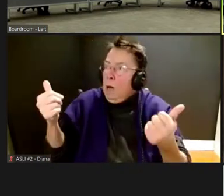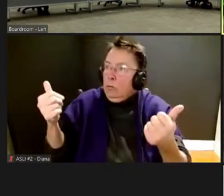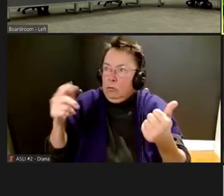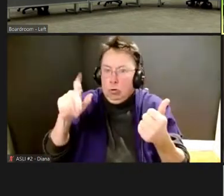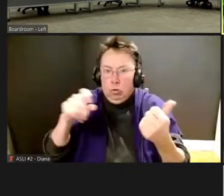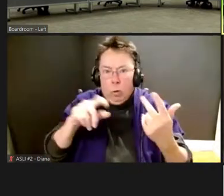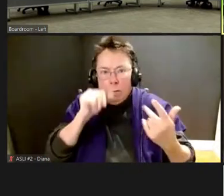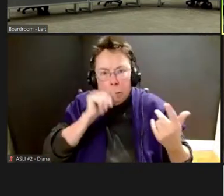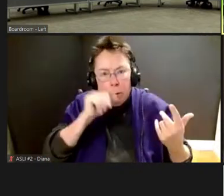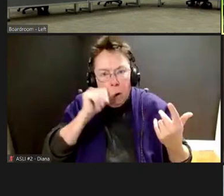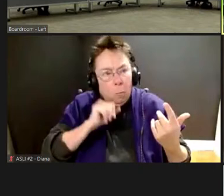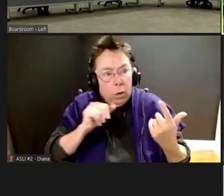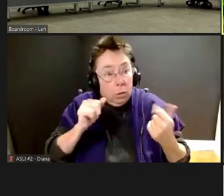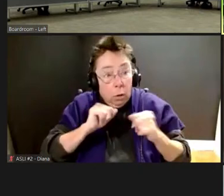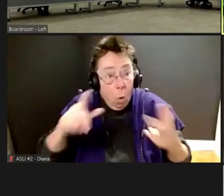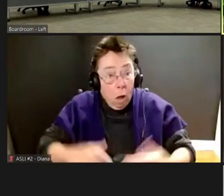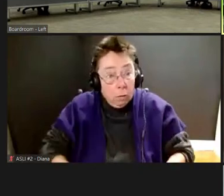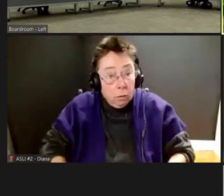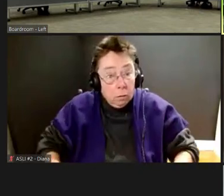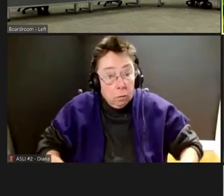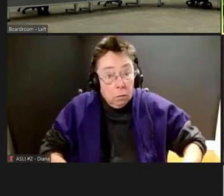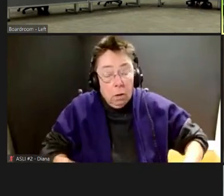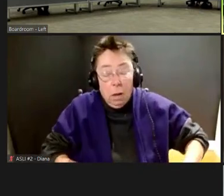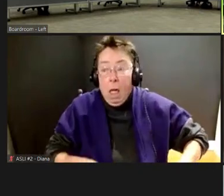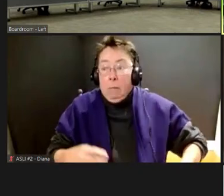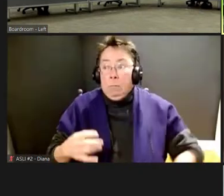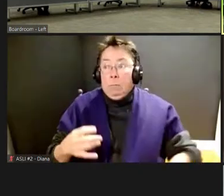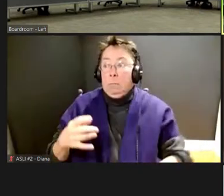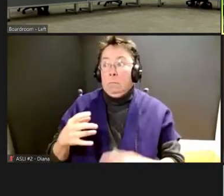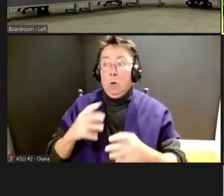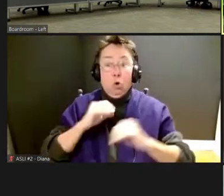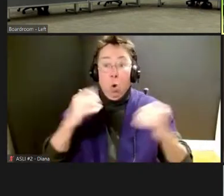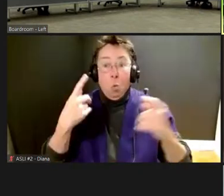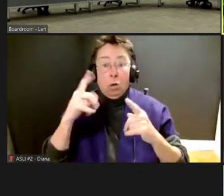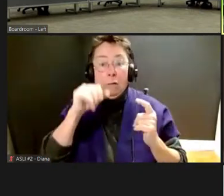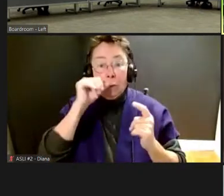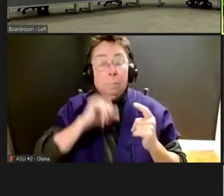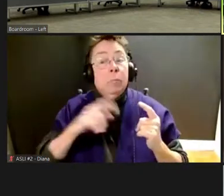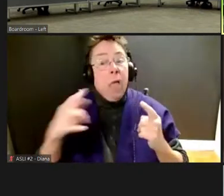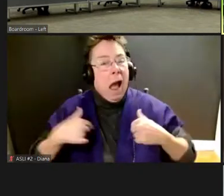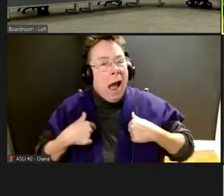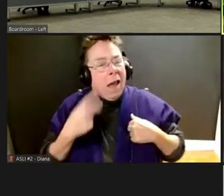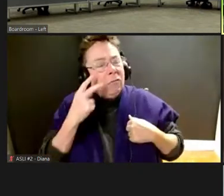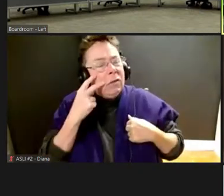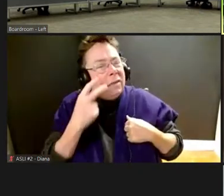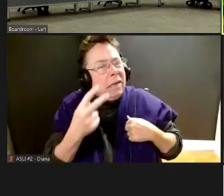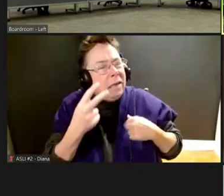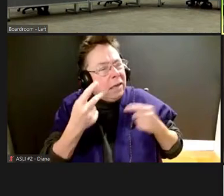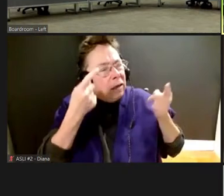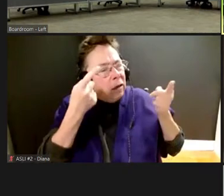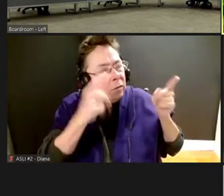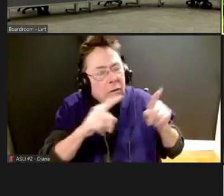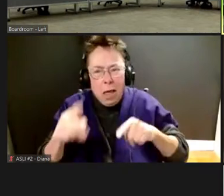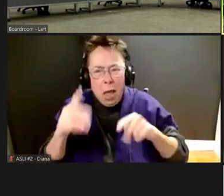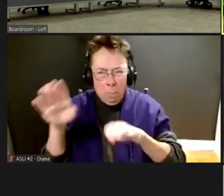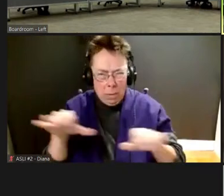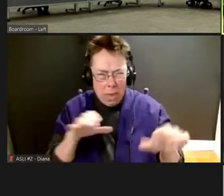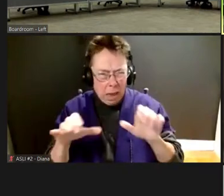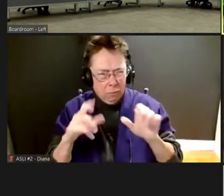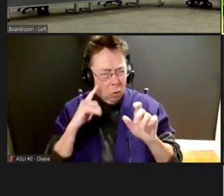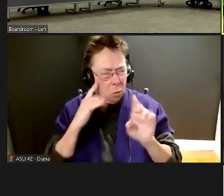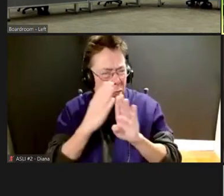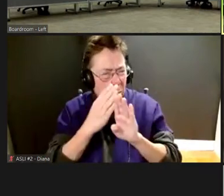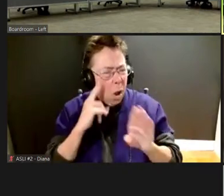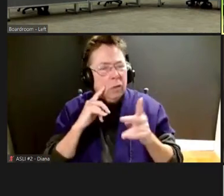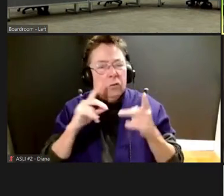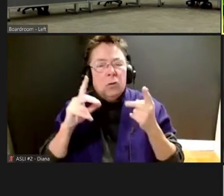ever have to put up with. That's true. I have personally seen incidents of behavior that is